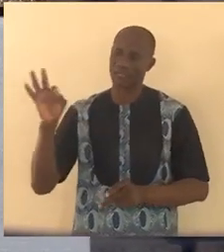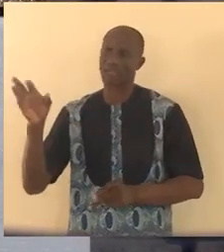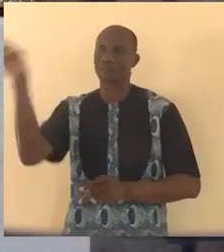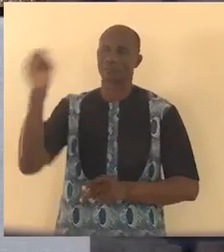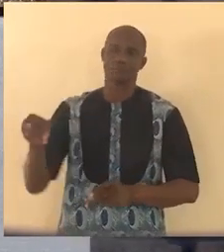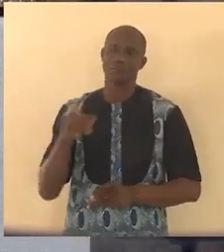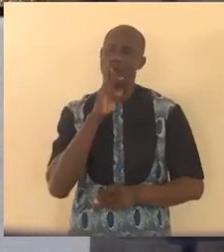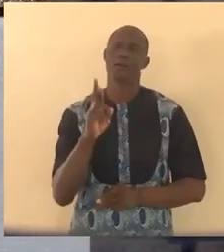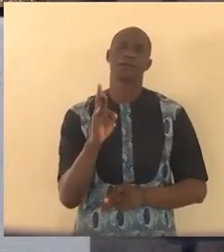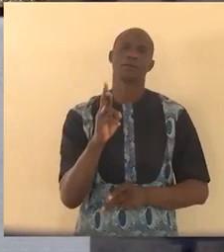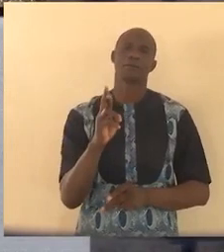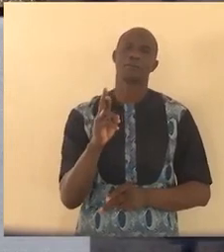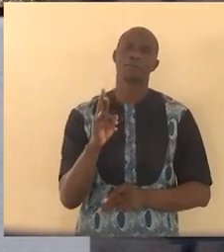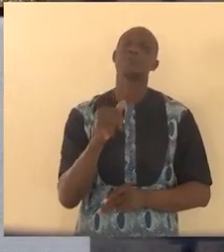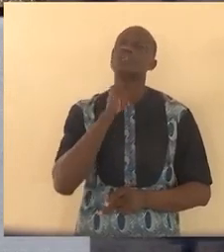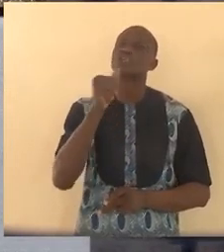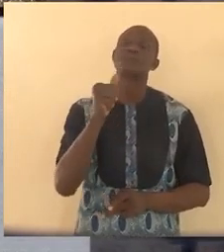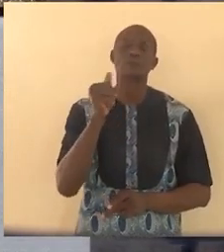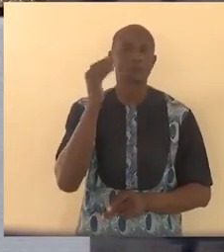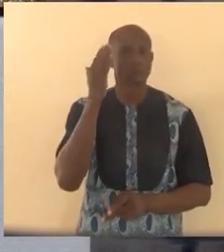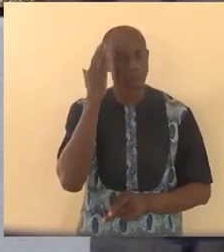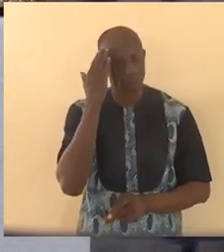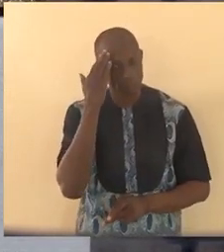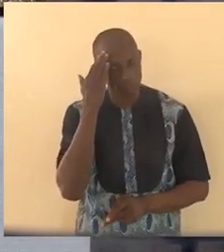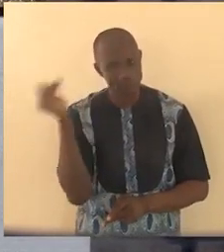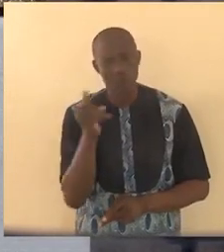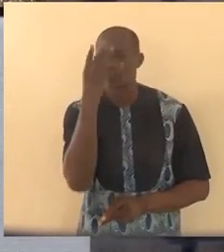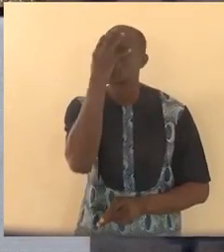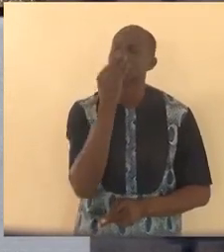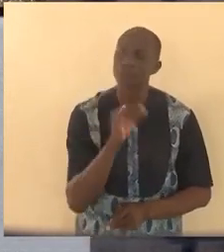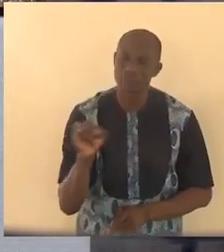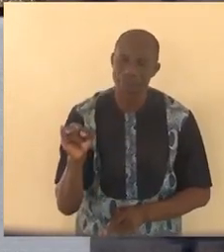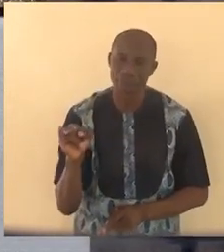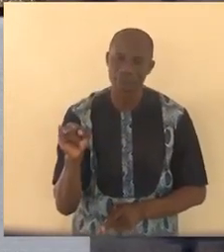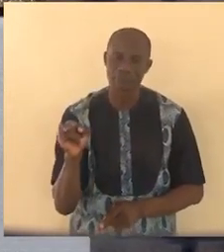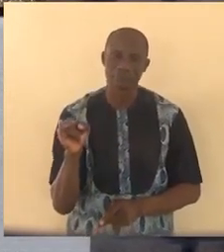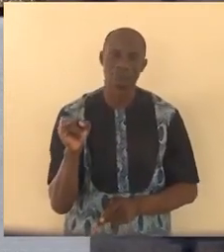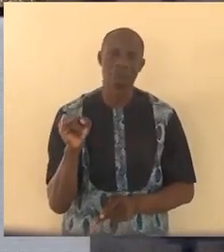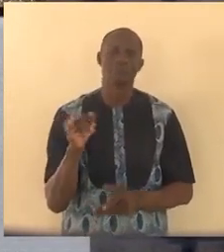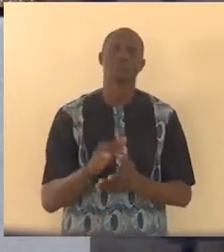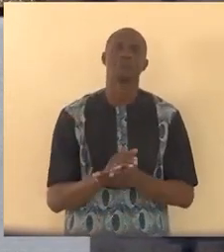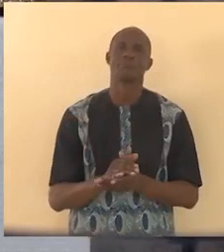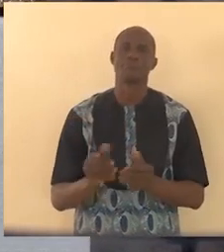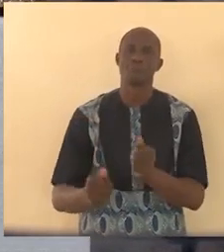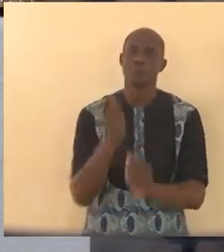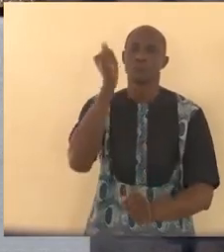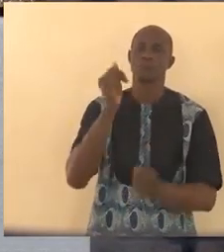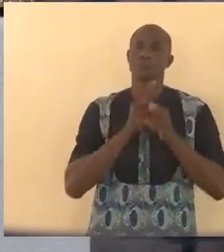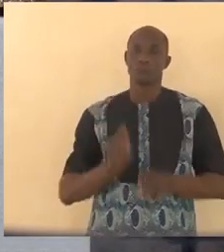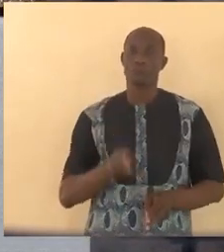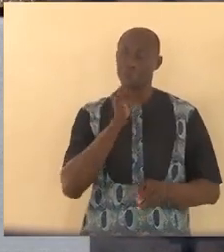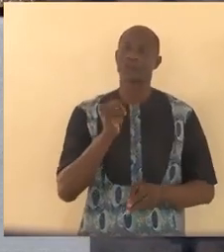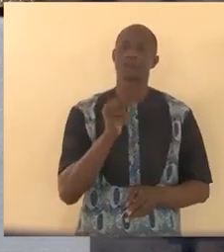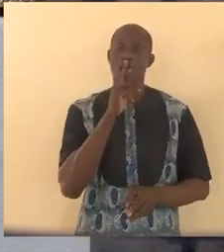99.999% of people are not aware. They are sleeping. Anthony De Mello says most human